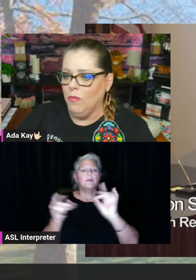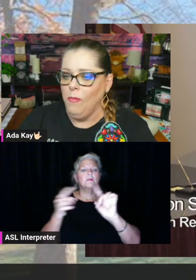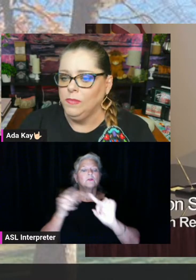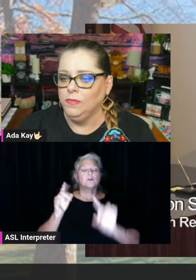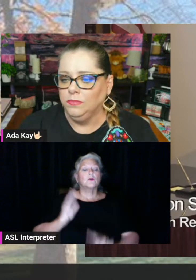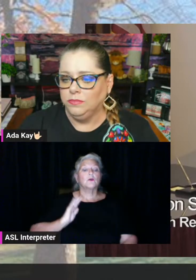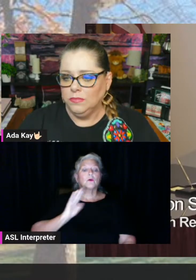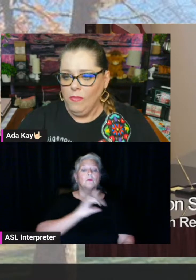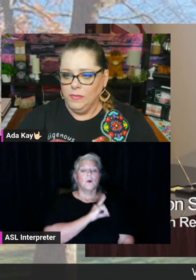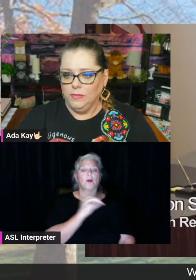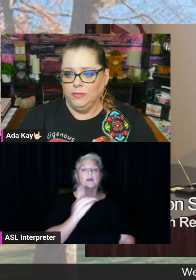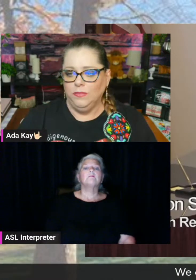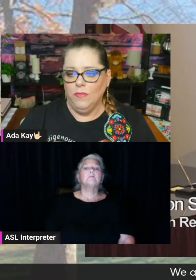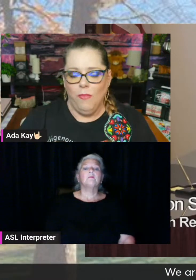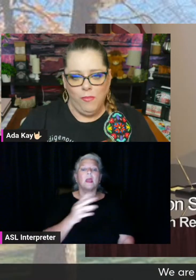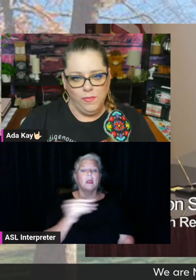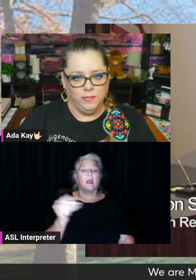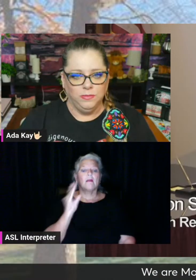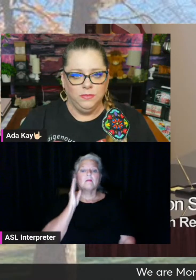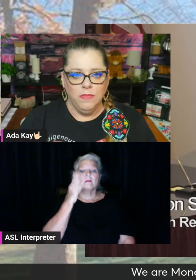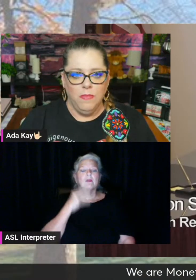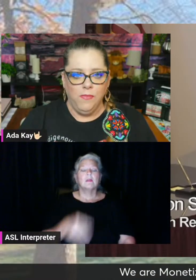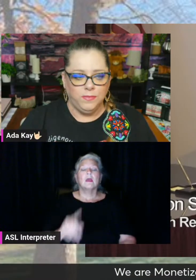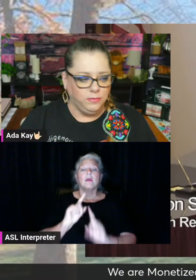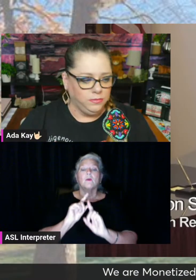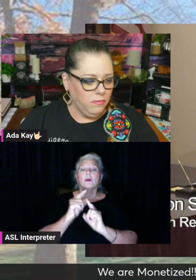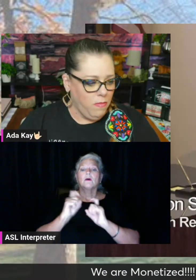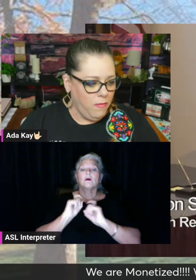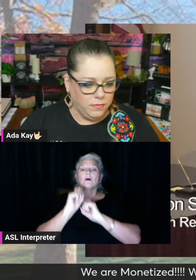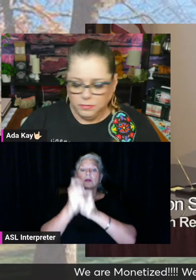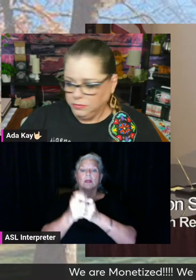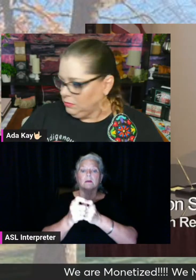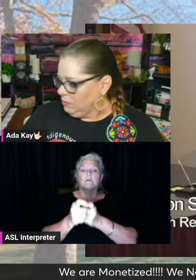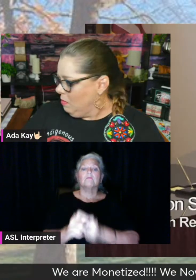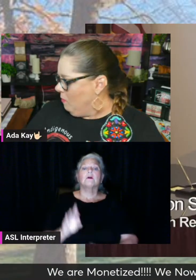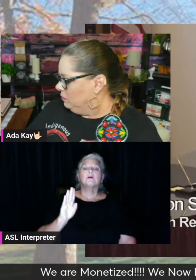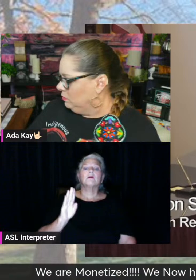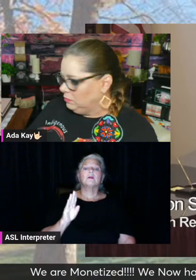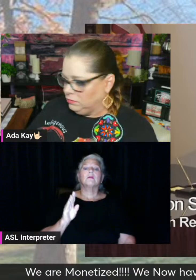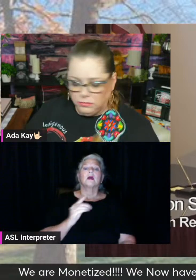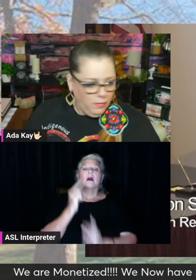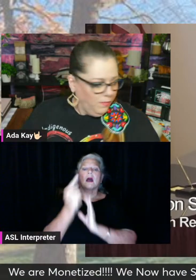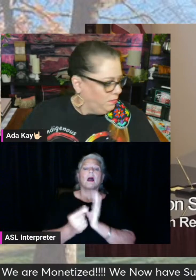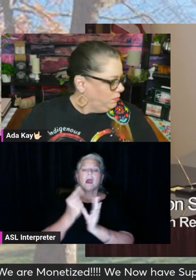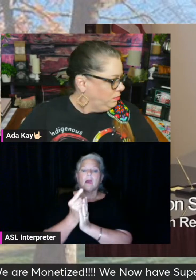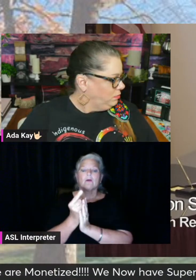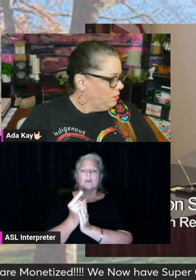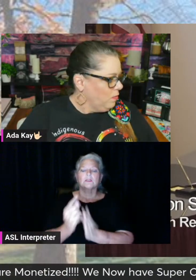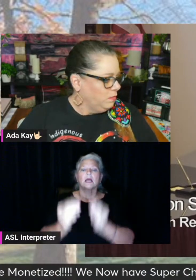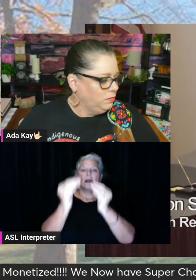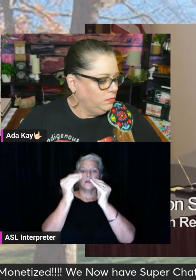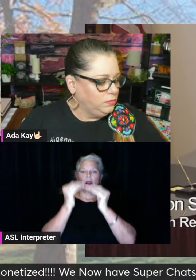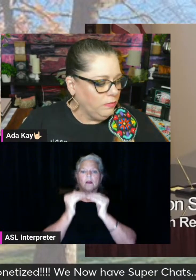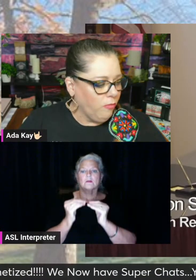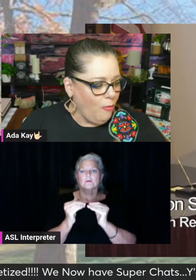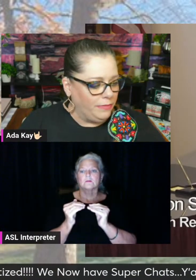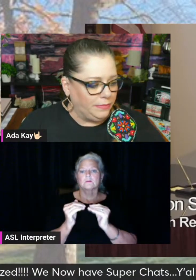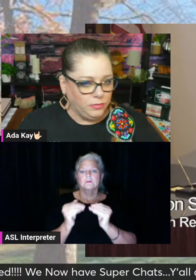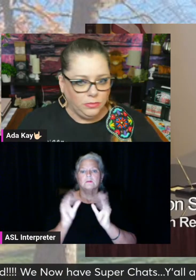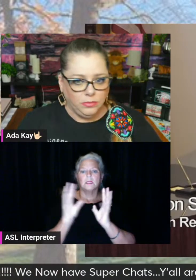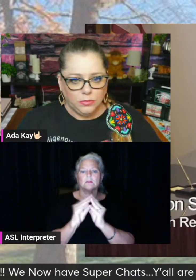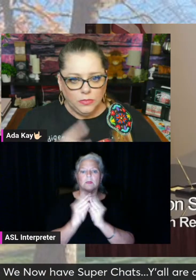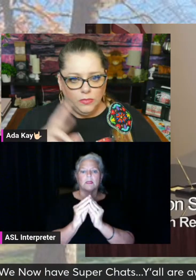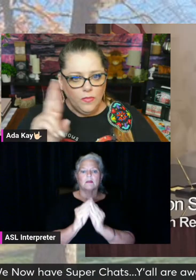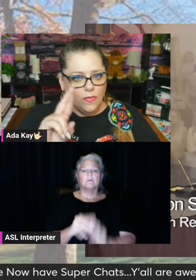next select board meeting. So that being said, we will begin our public comment period at